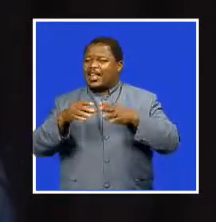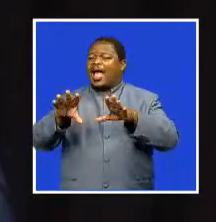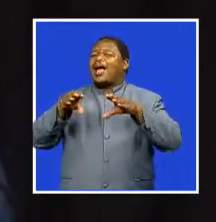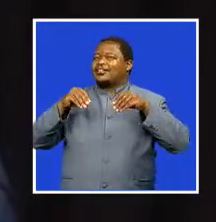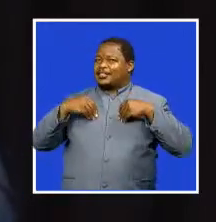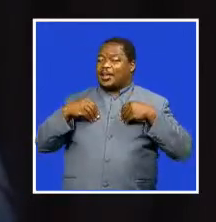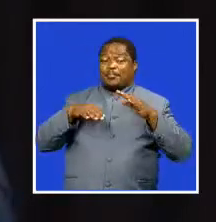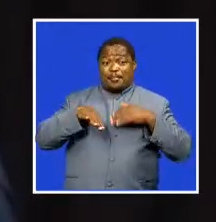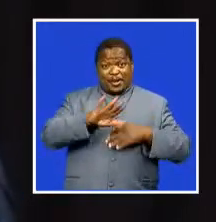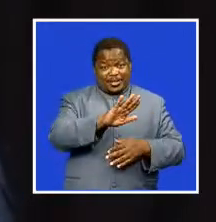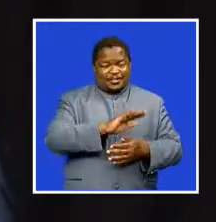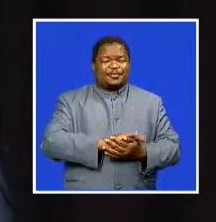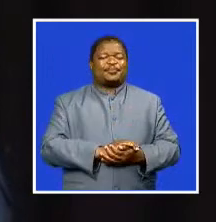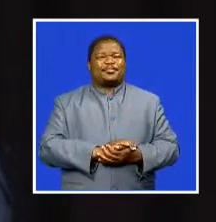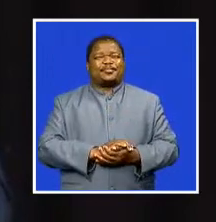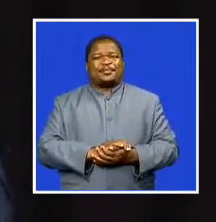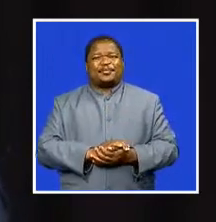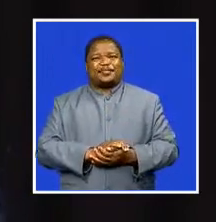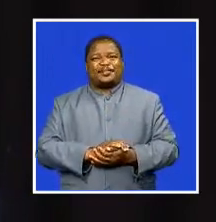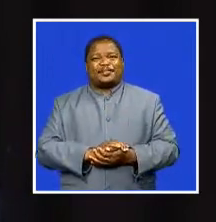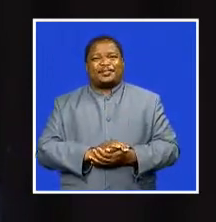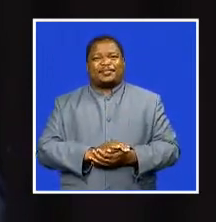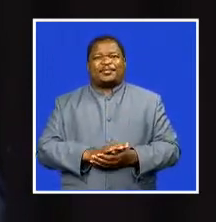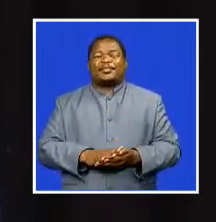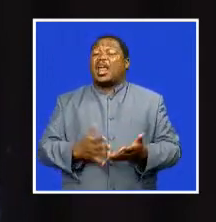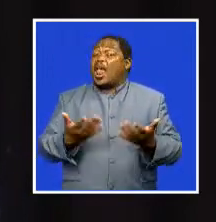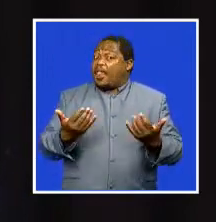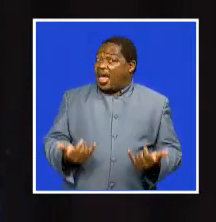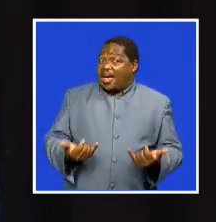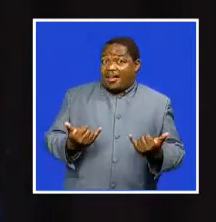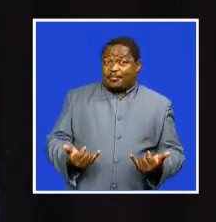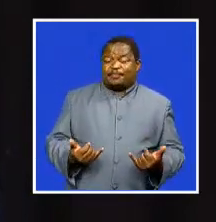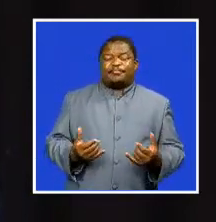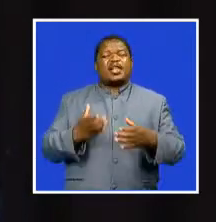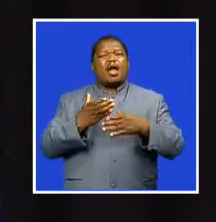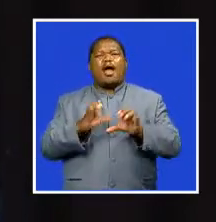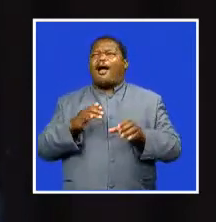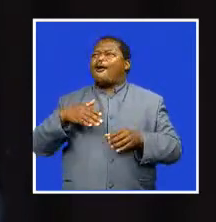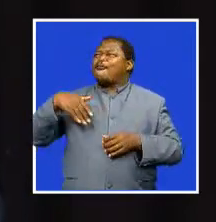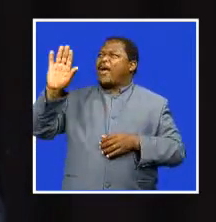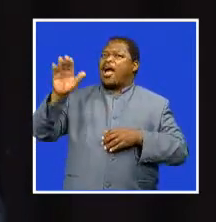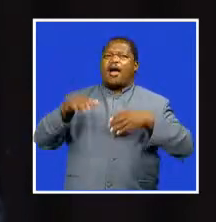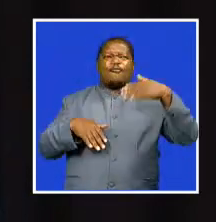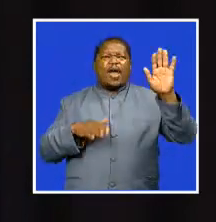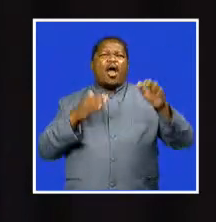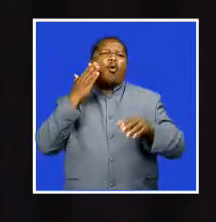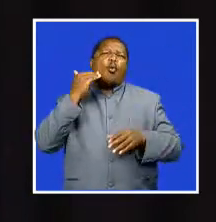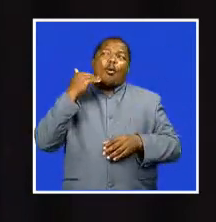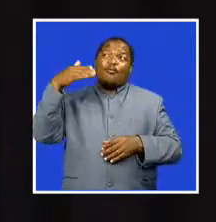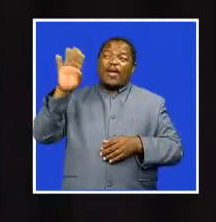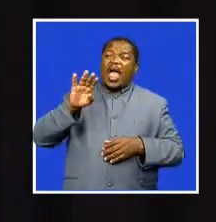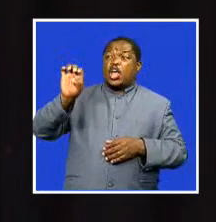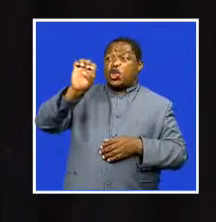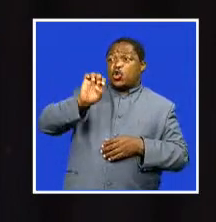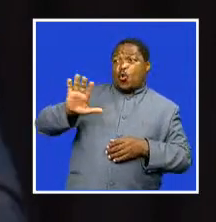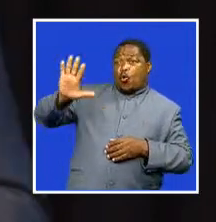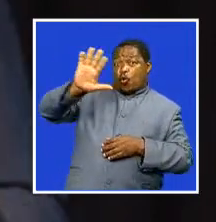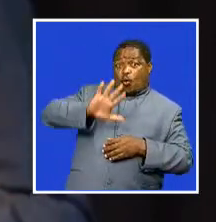lesikubonako kwenteka kulamanye amave e-Europe I think kuyitolo noma